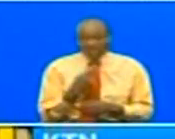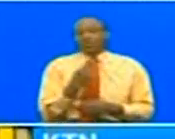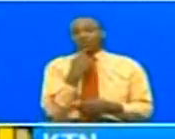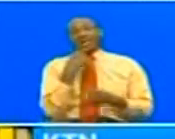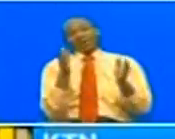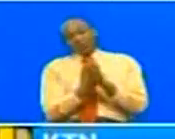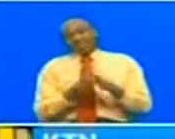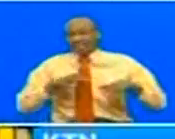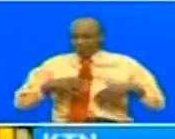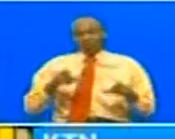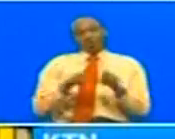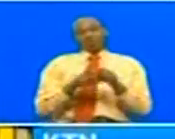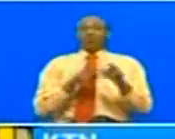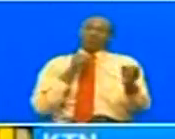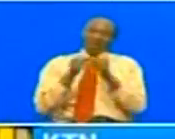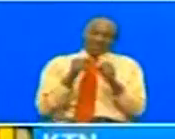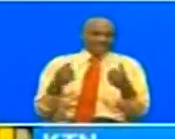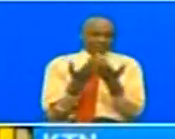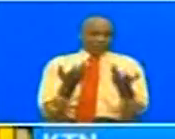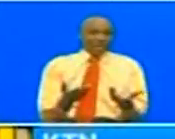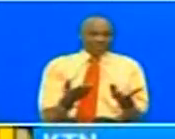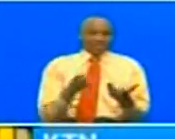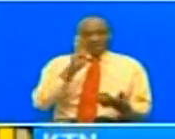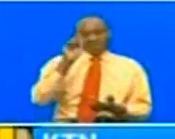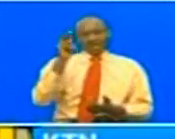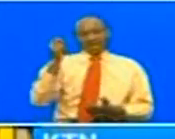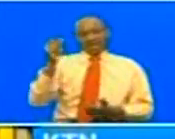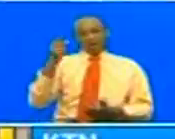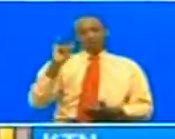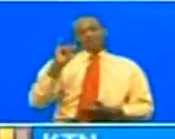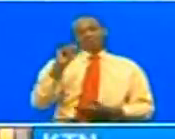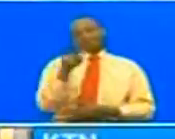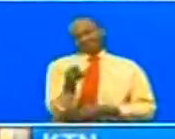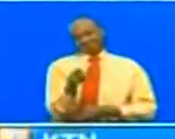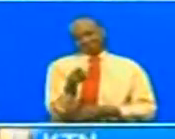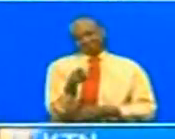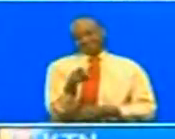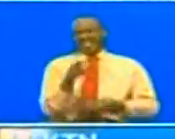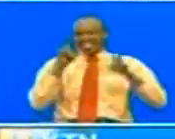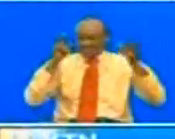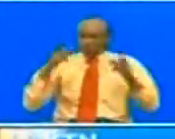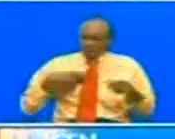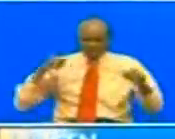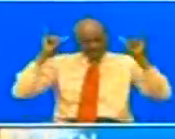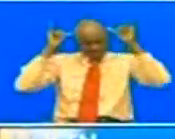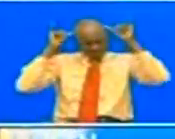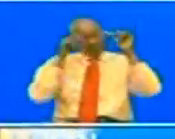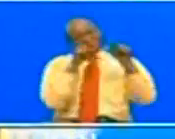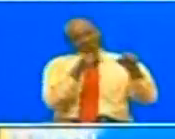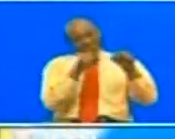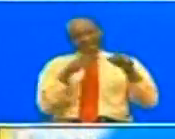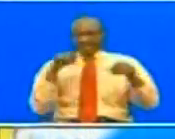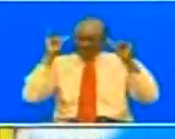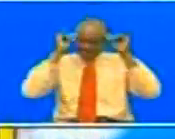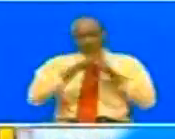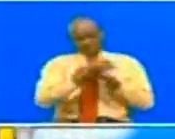Turkana and Samburu, with the violence centered in Baragoi and Suguta areas. Although the issue of livestock, particularly cattle rustling,